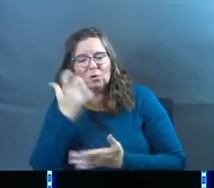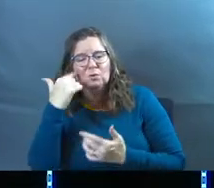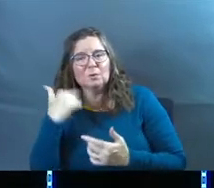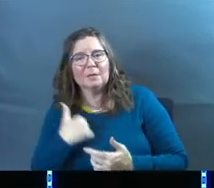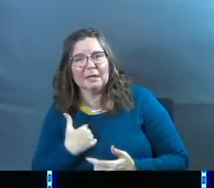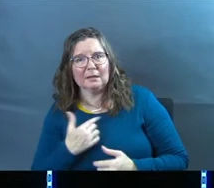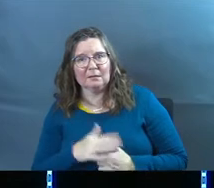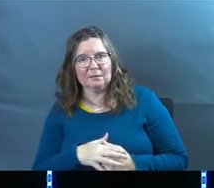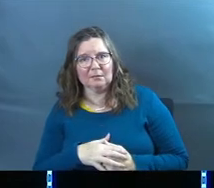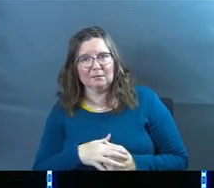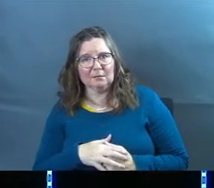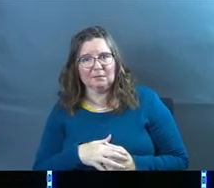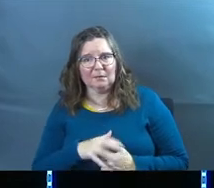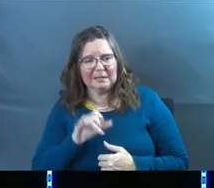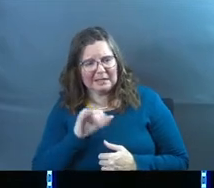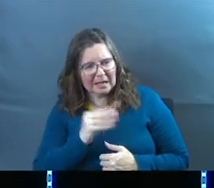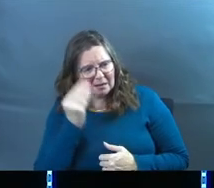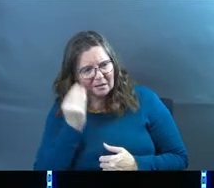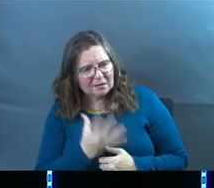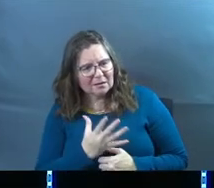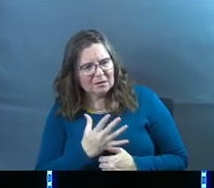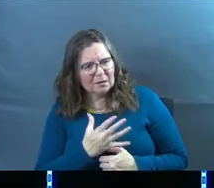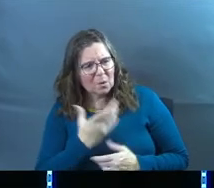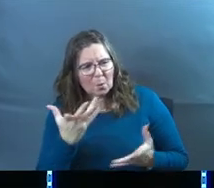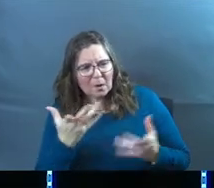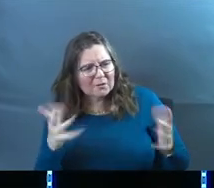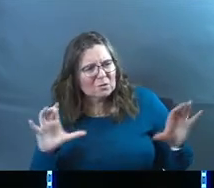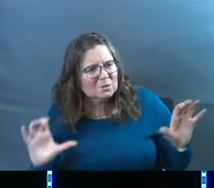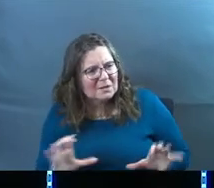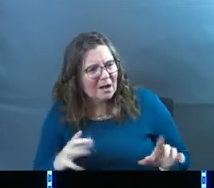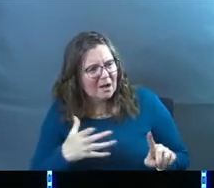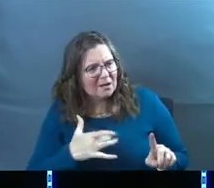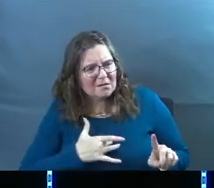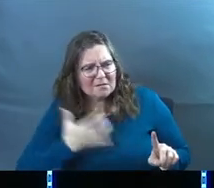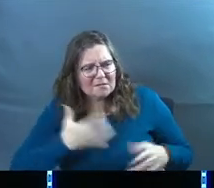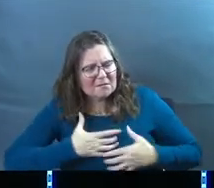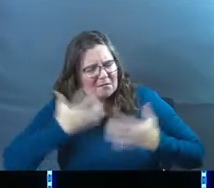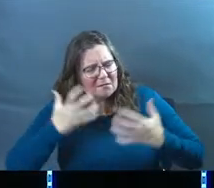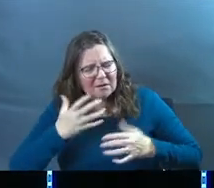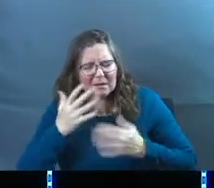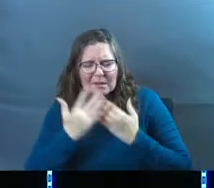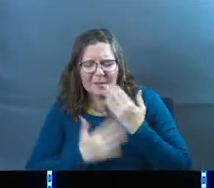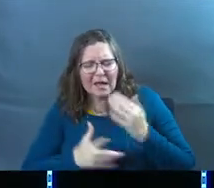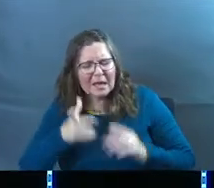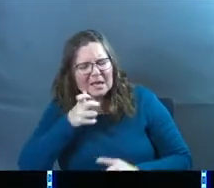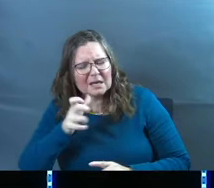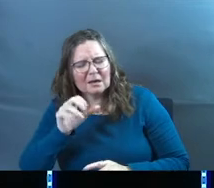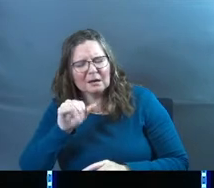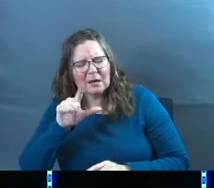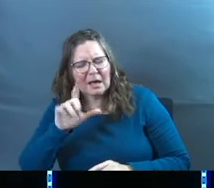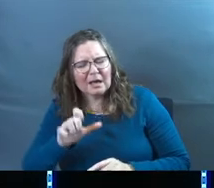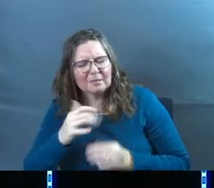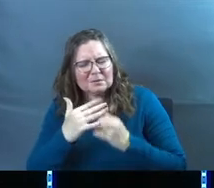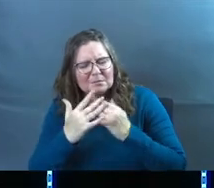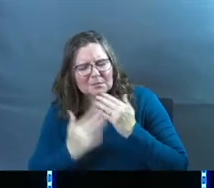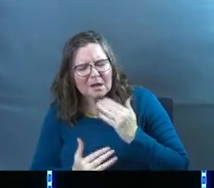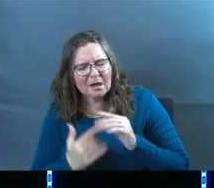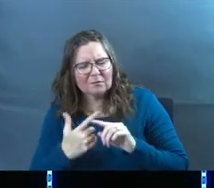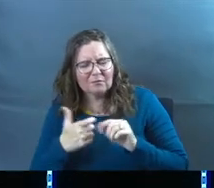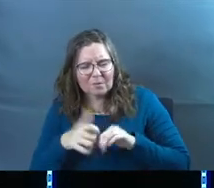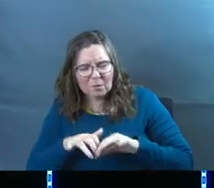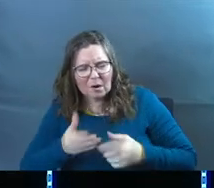me, Cain. What have you done? The blood calls from the ground to